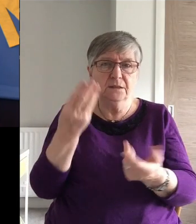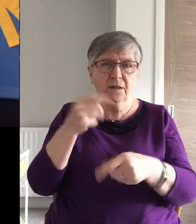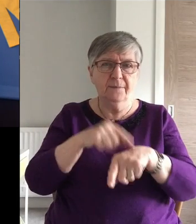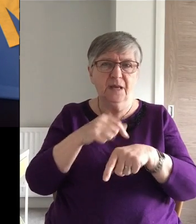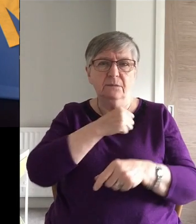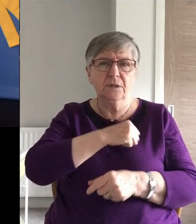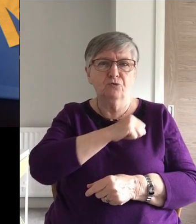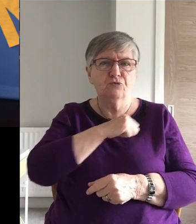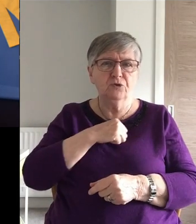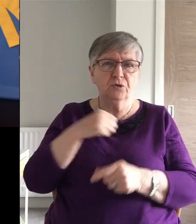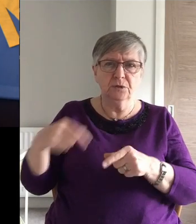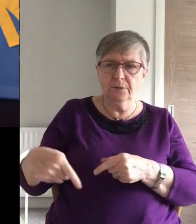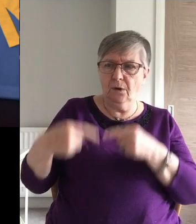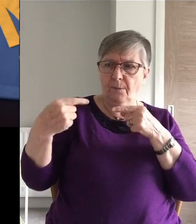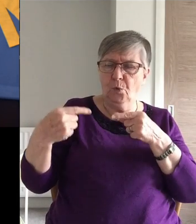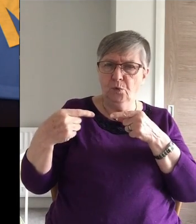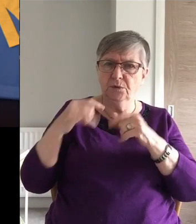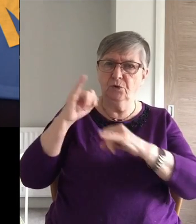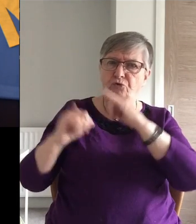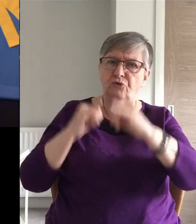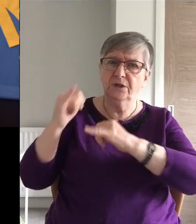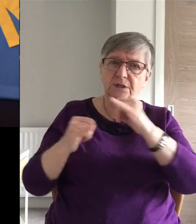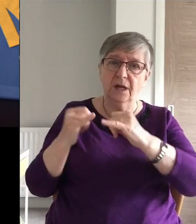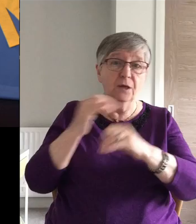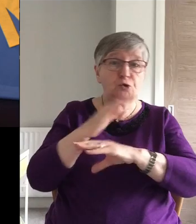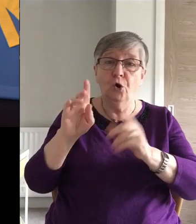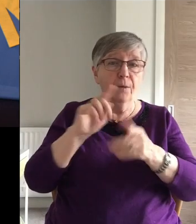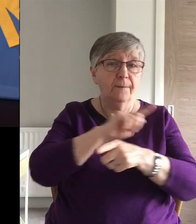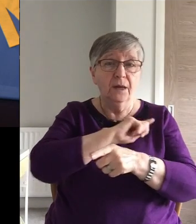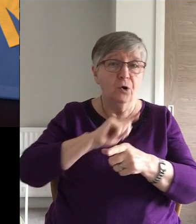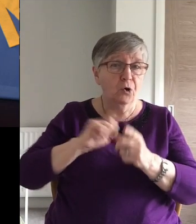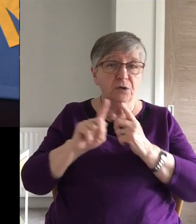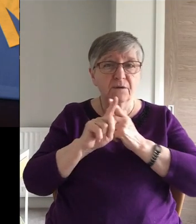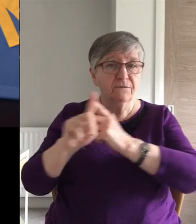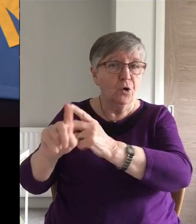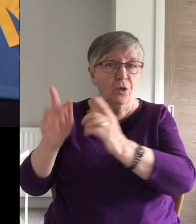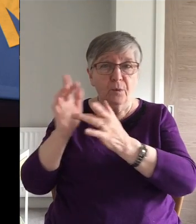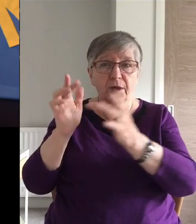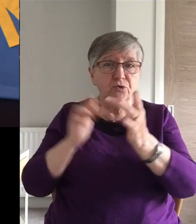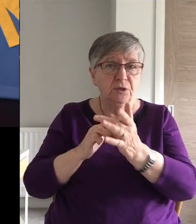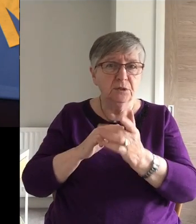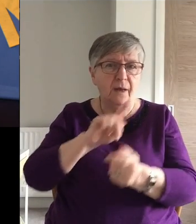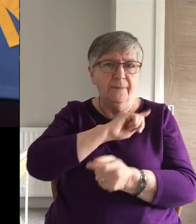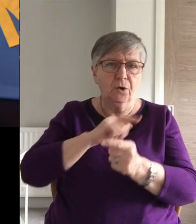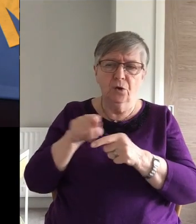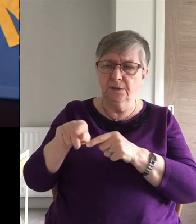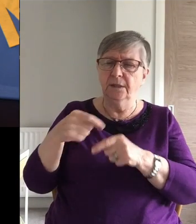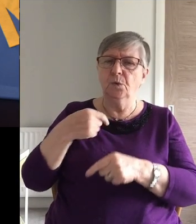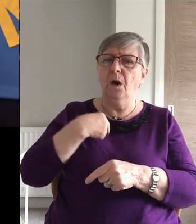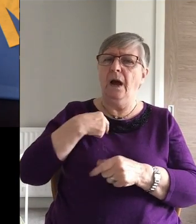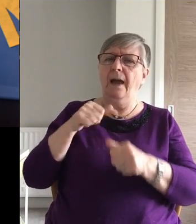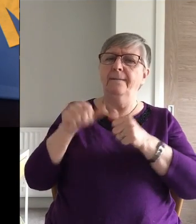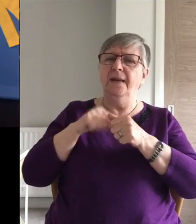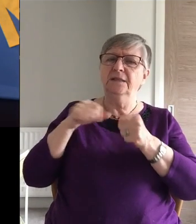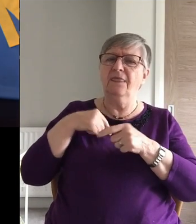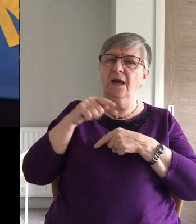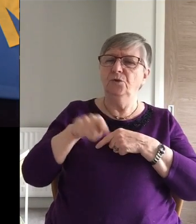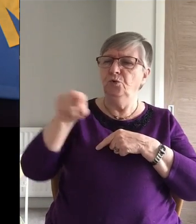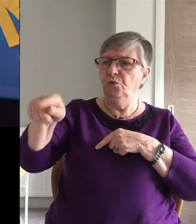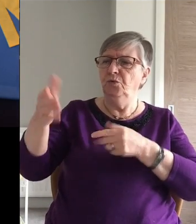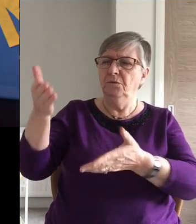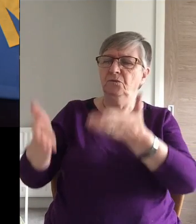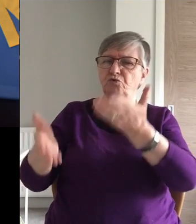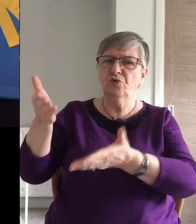Sometimes Christians have been opposed or criticized, not because they're following Jesus, but they've just been judgmental or superior or obnoxious